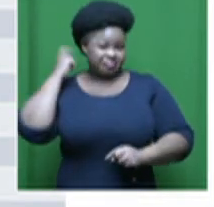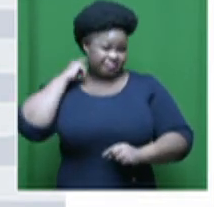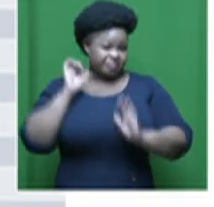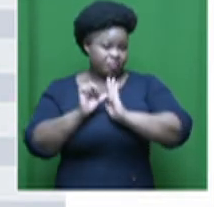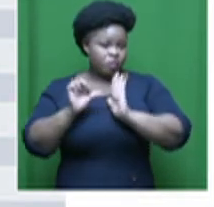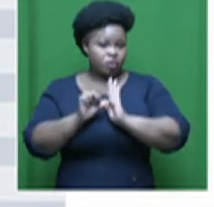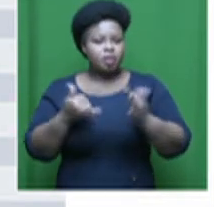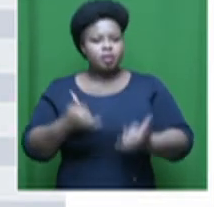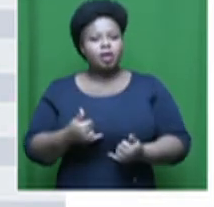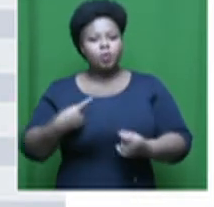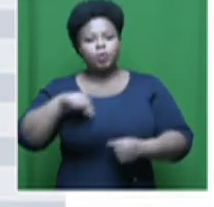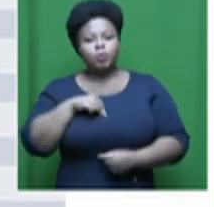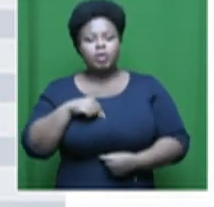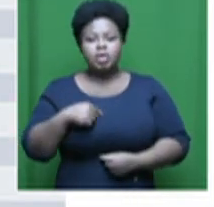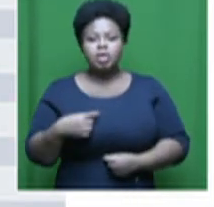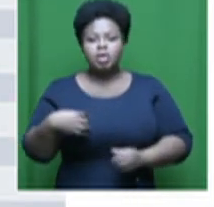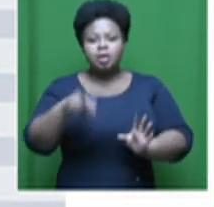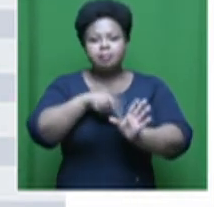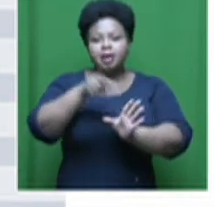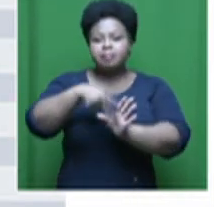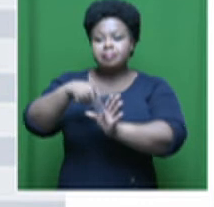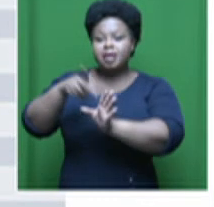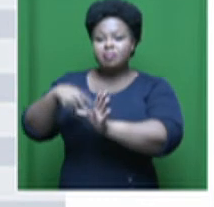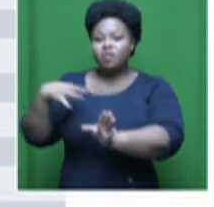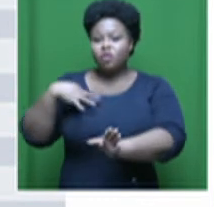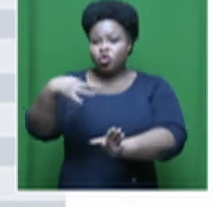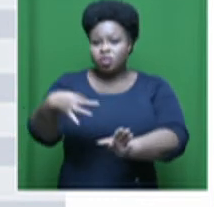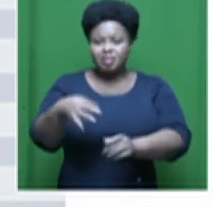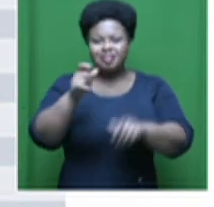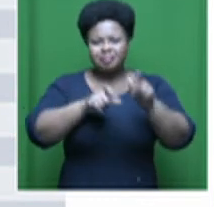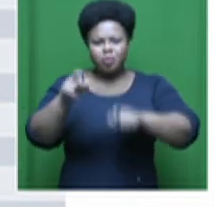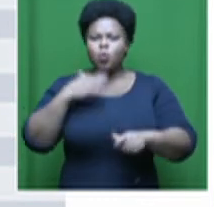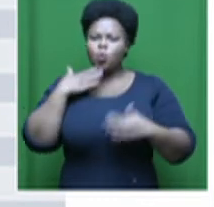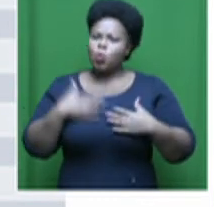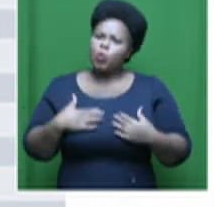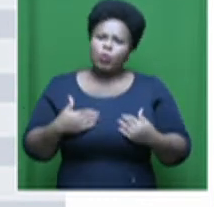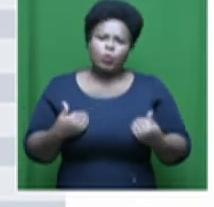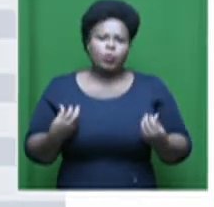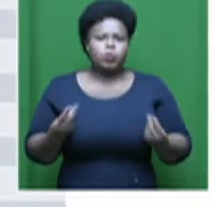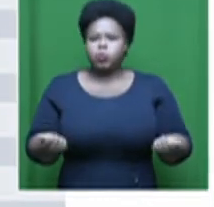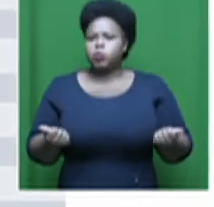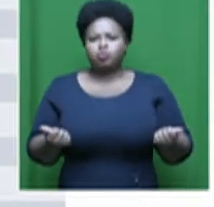that we enrolled in the study is a relatively healthy population,